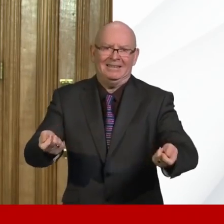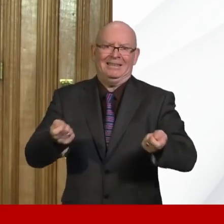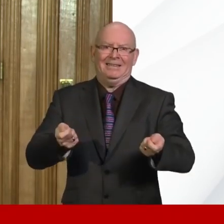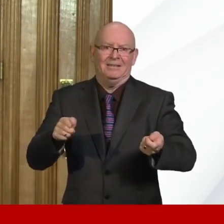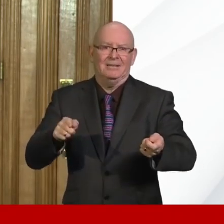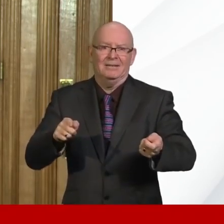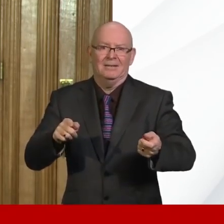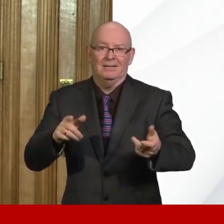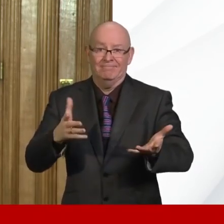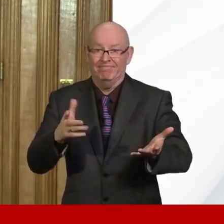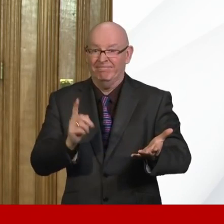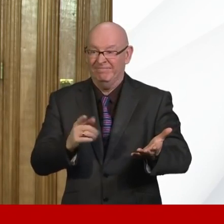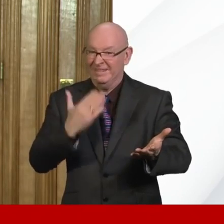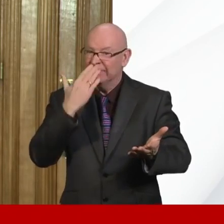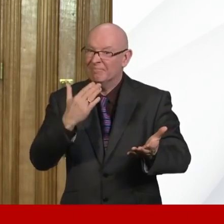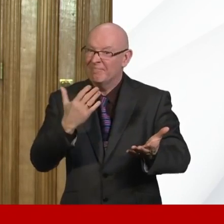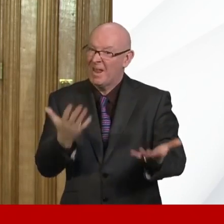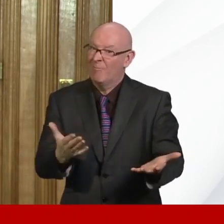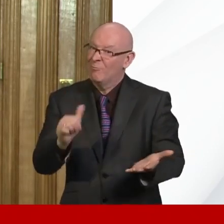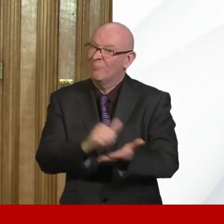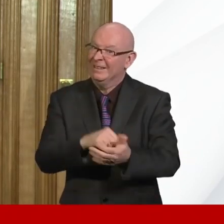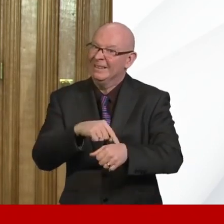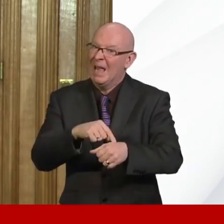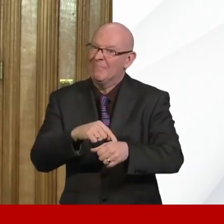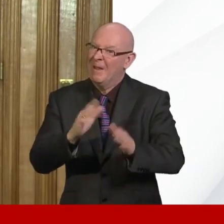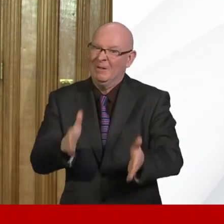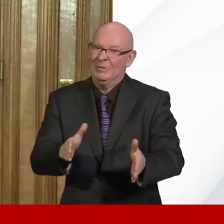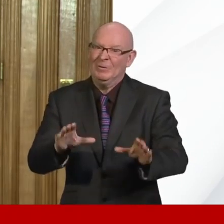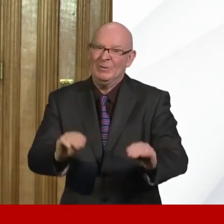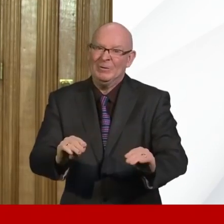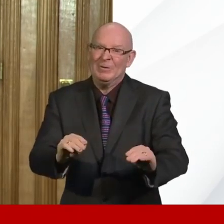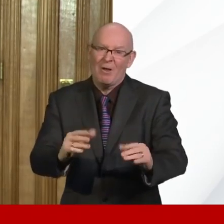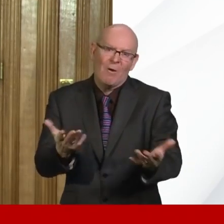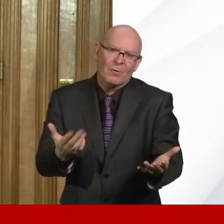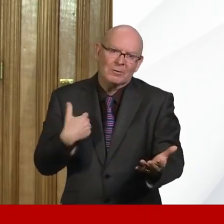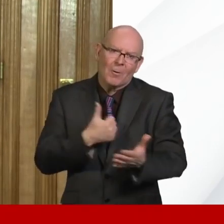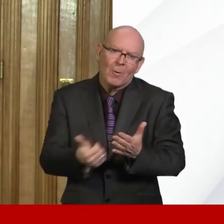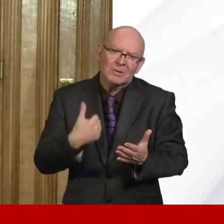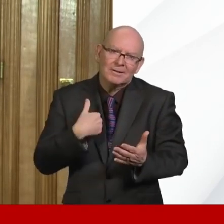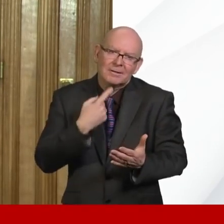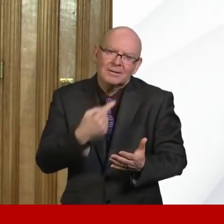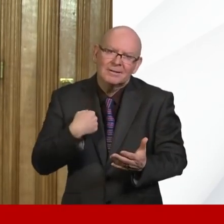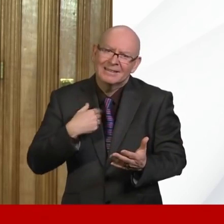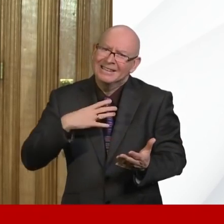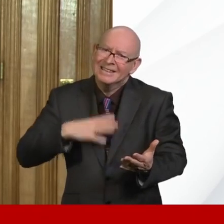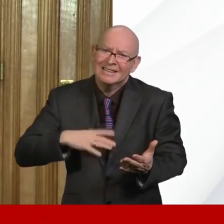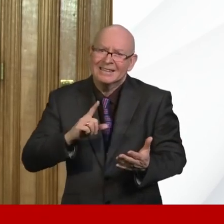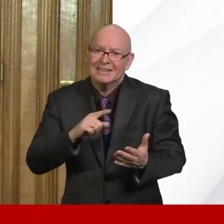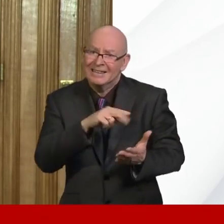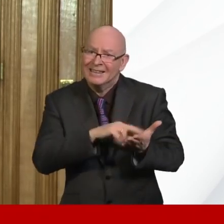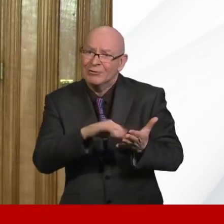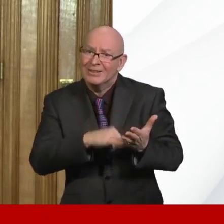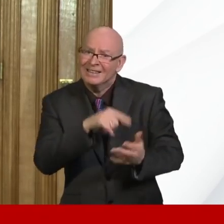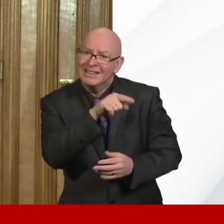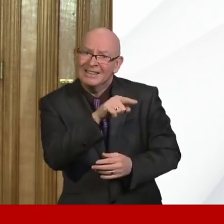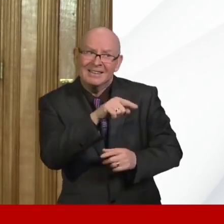need other critical workers with children to keep doing their jobs too, from police officers who are keeping us safe to the